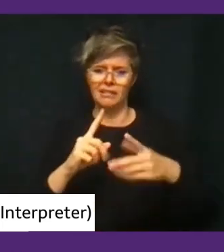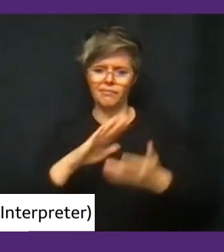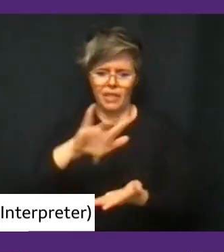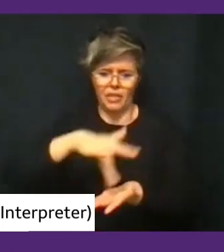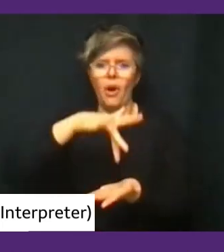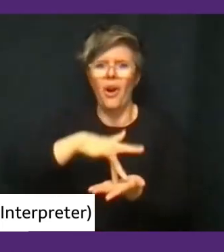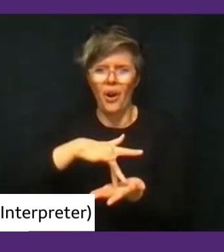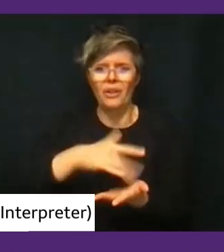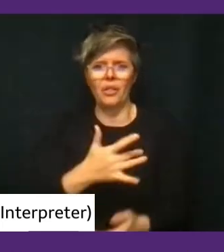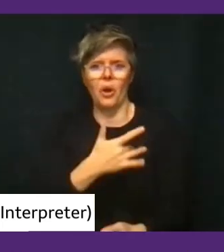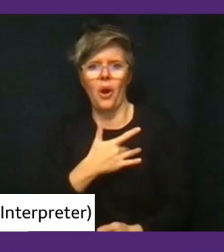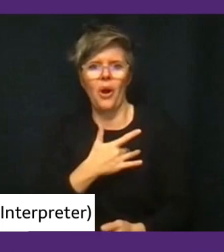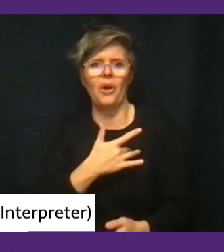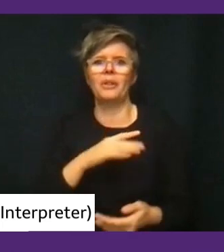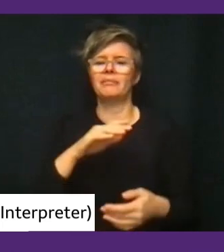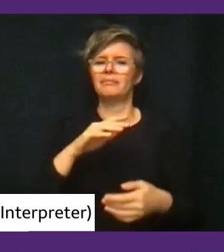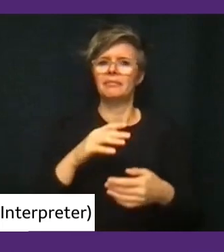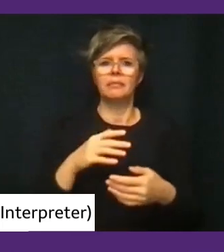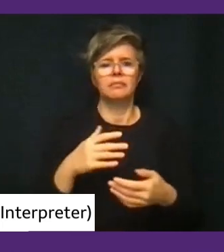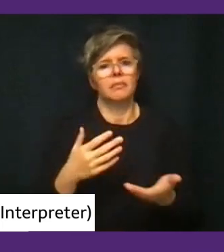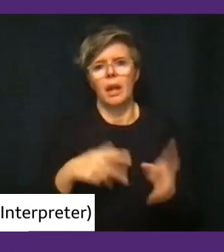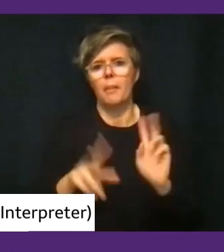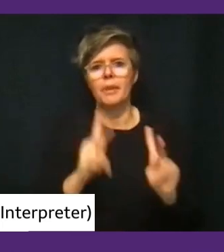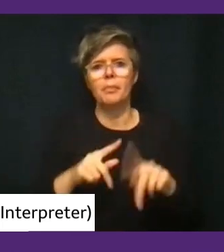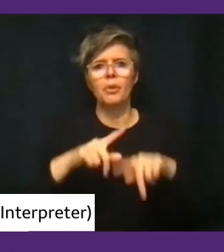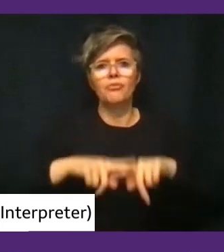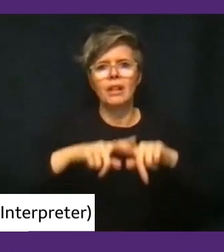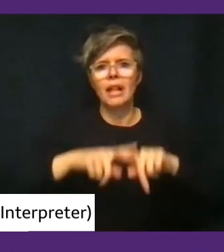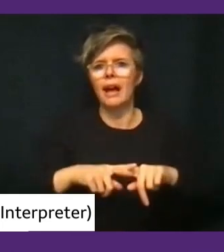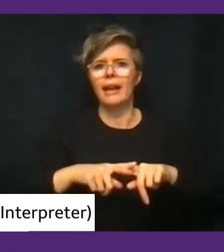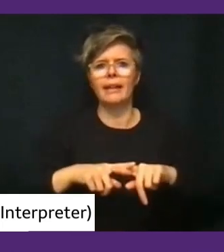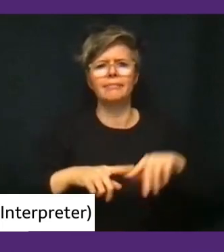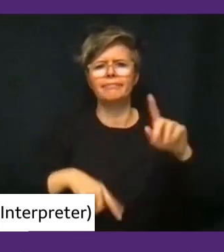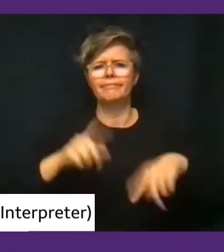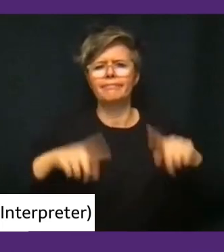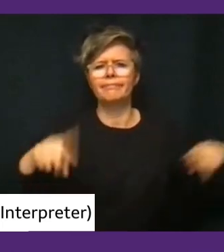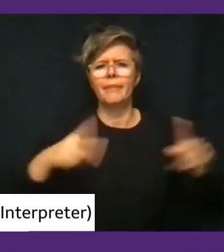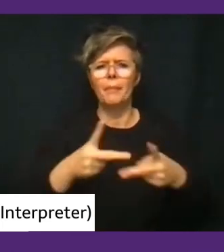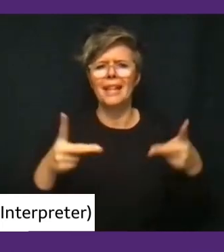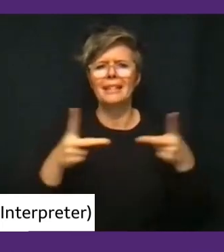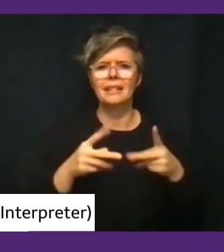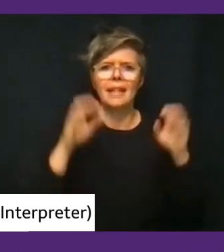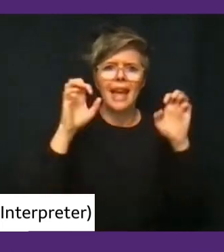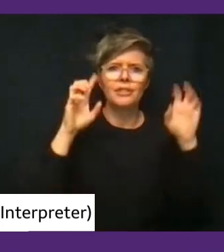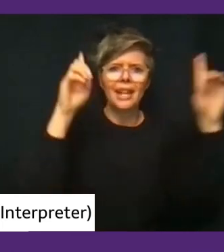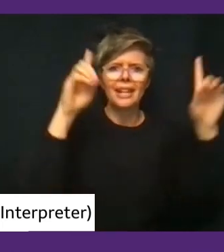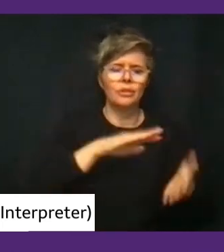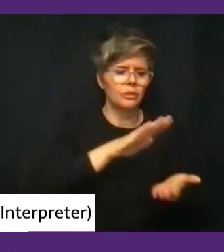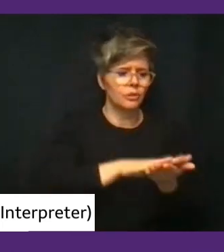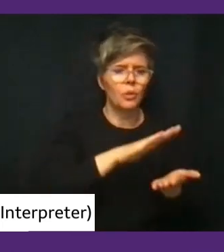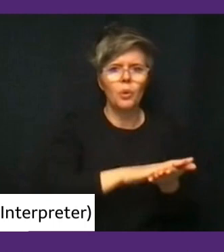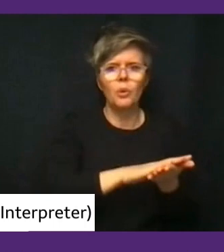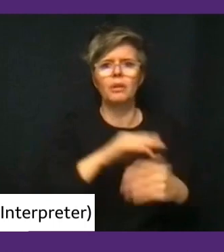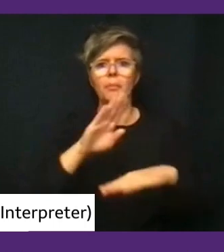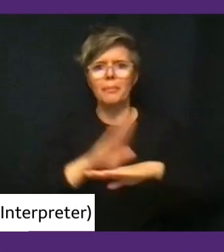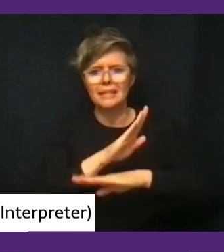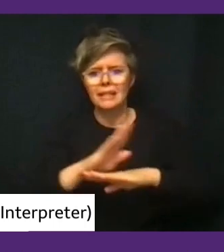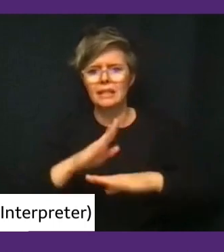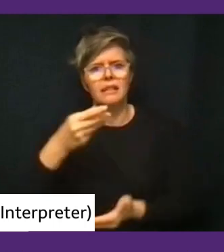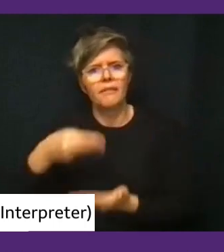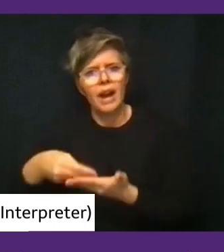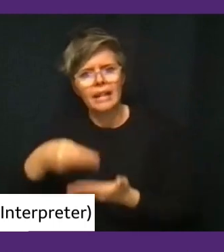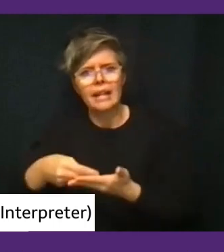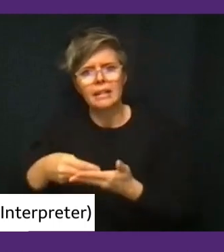that people rely on every day, whether it's in education or finances or any business, entertainment. So